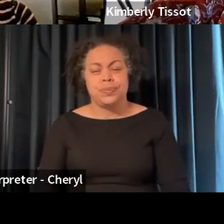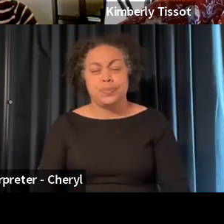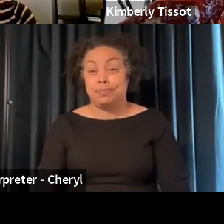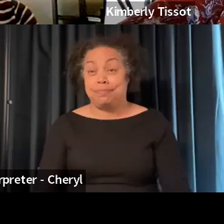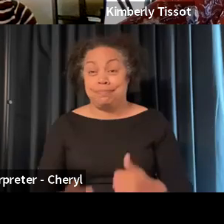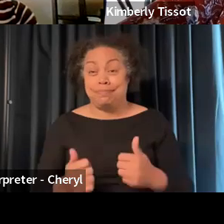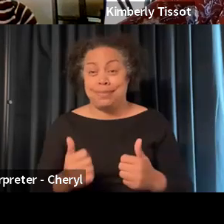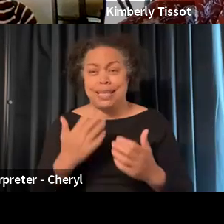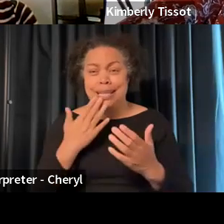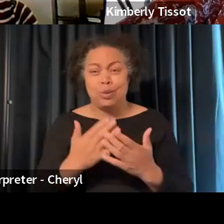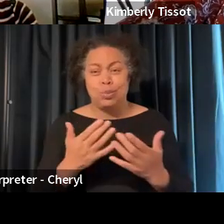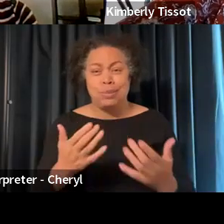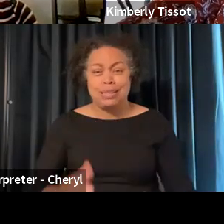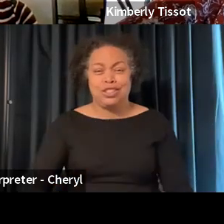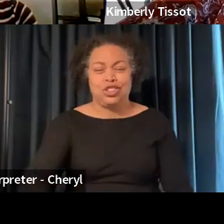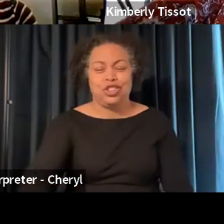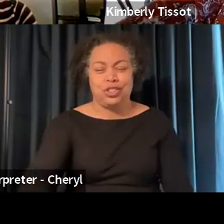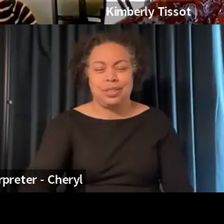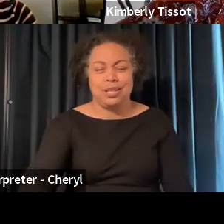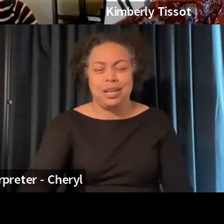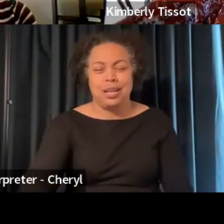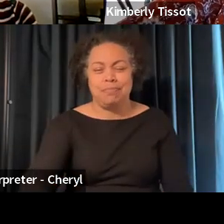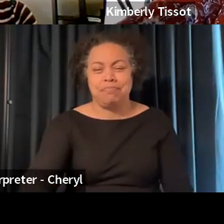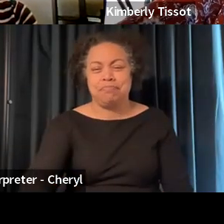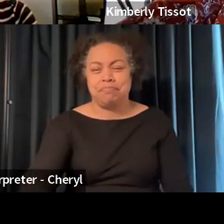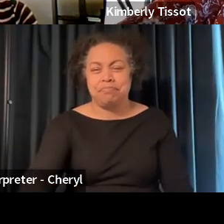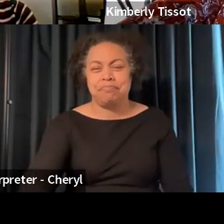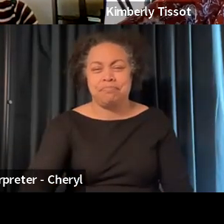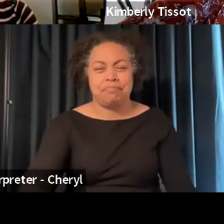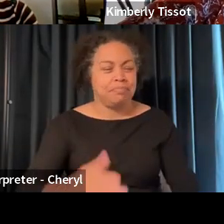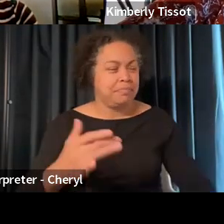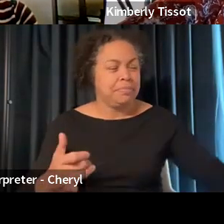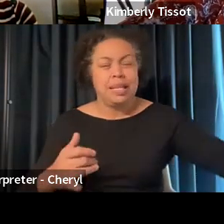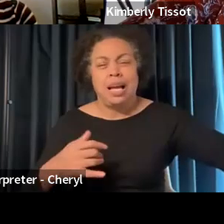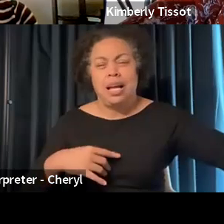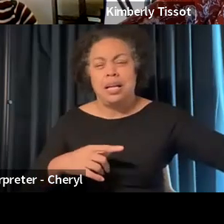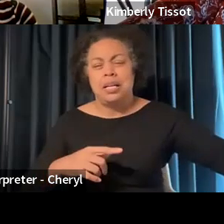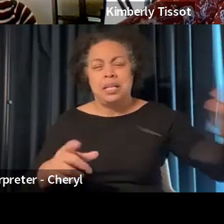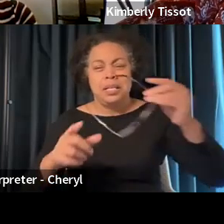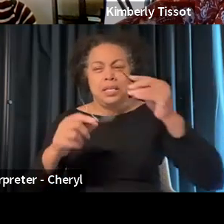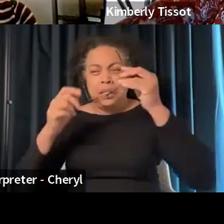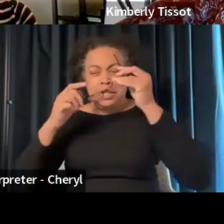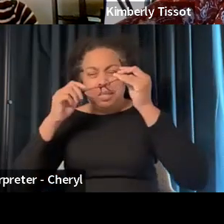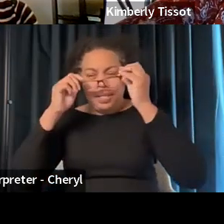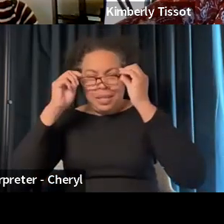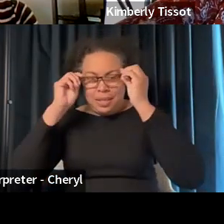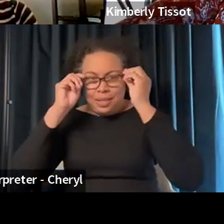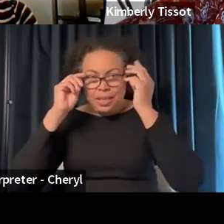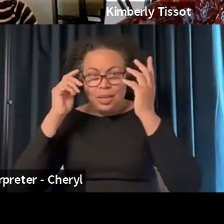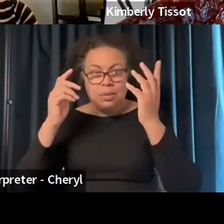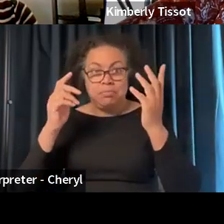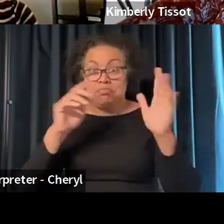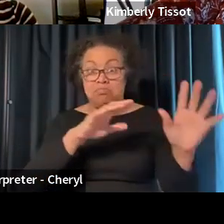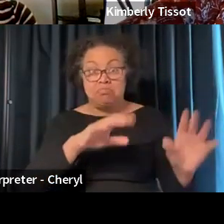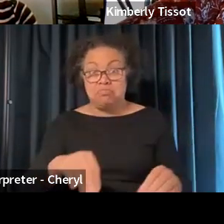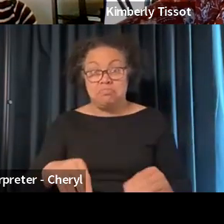Awesome. Thank you so much. So I'm gonna pass it, and we can go off of the slides, and because we are going to